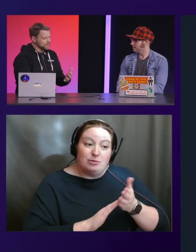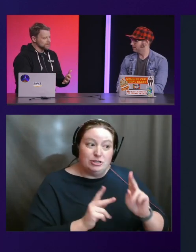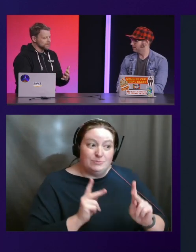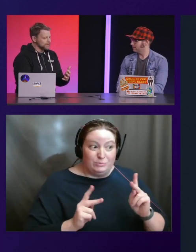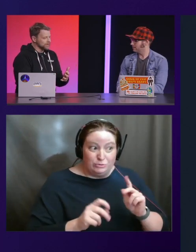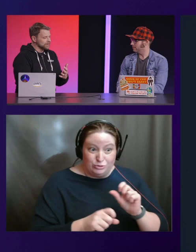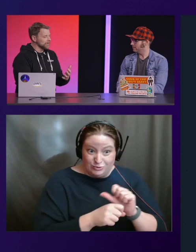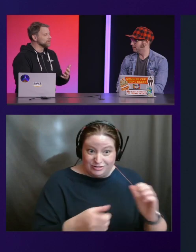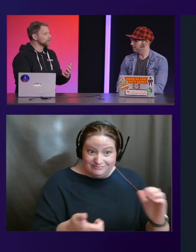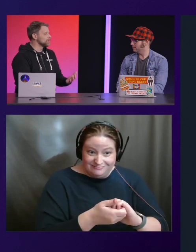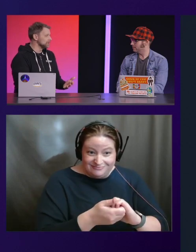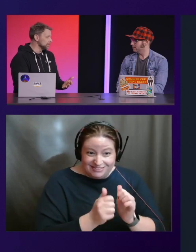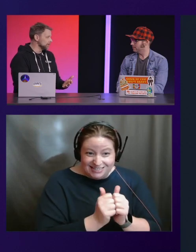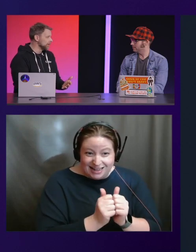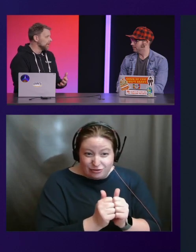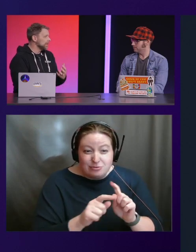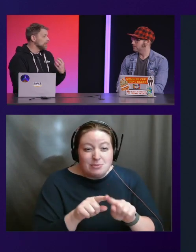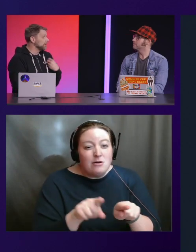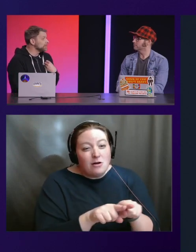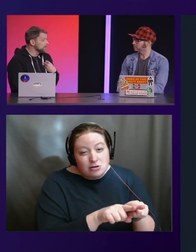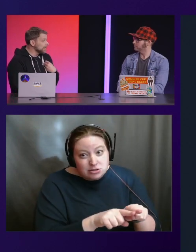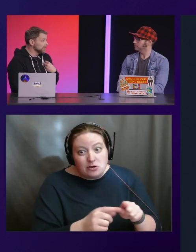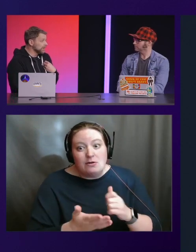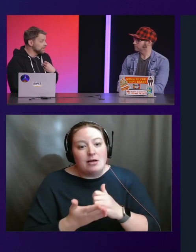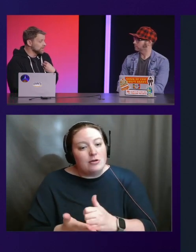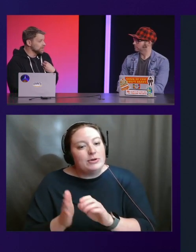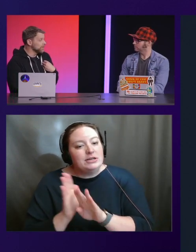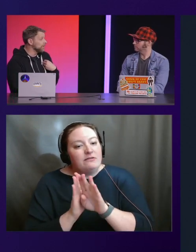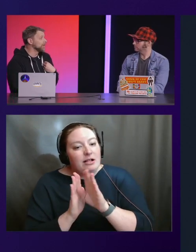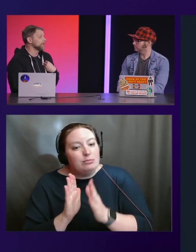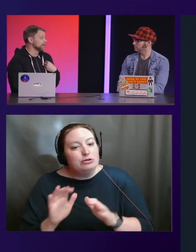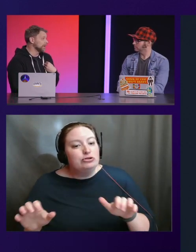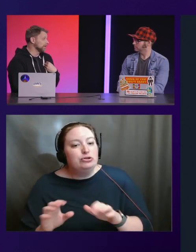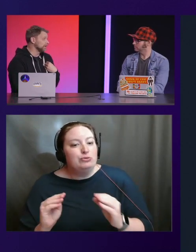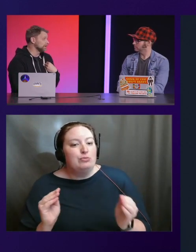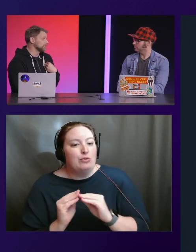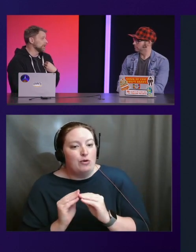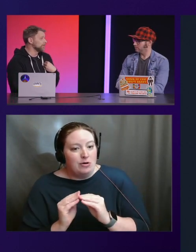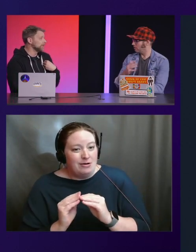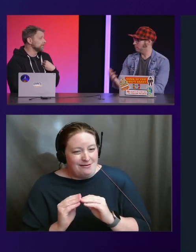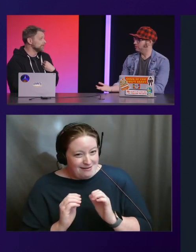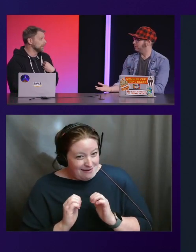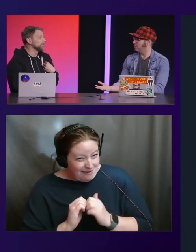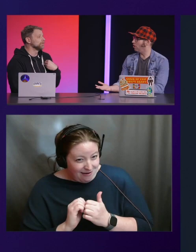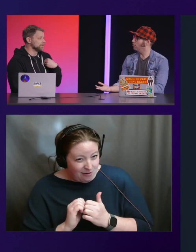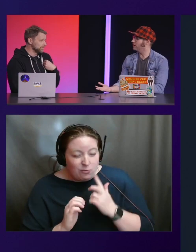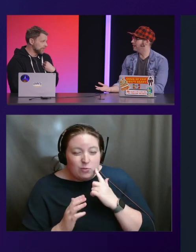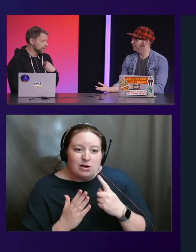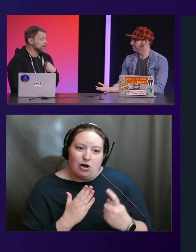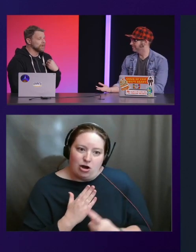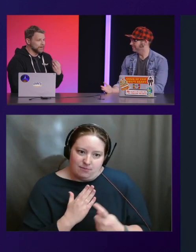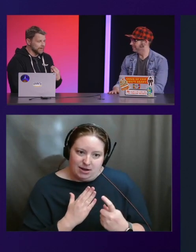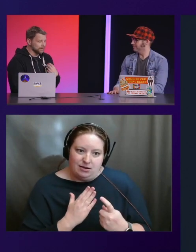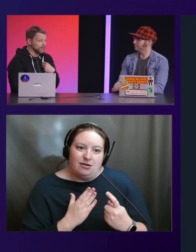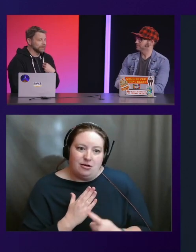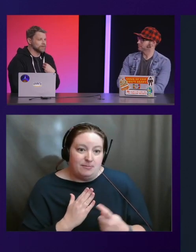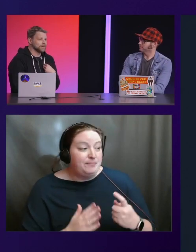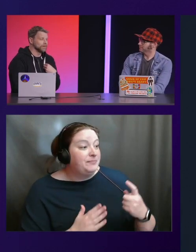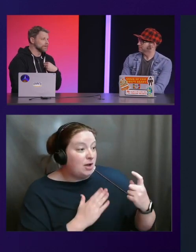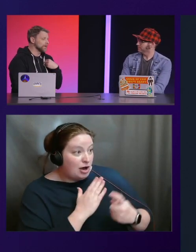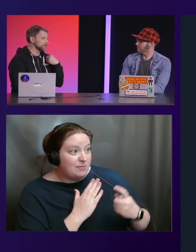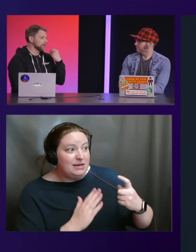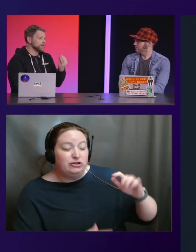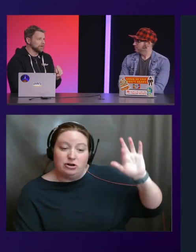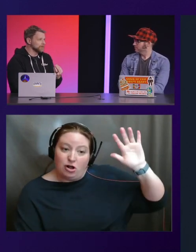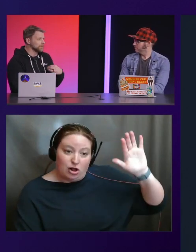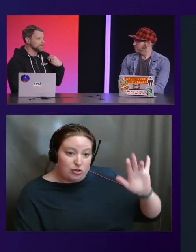it's also enabling developers to do more. And the way we do that here at Amazon is we automate a lot of things, right? Automation all the way down. All the way down, right? So